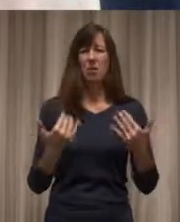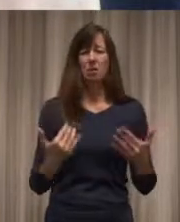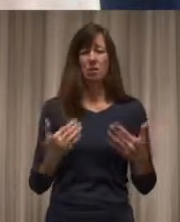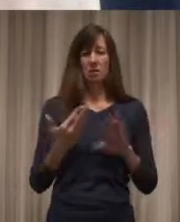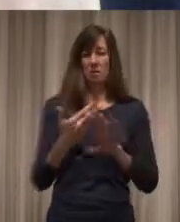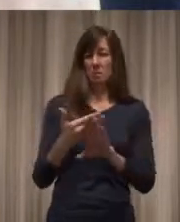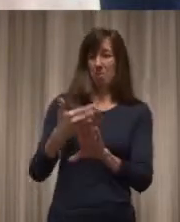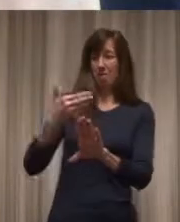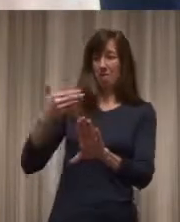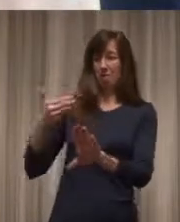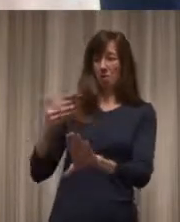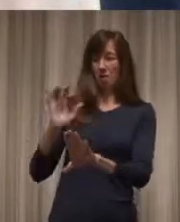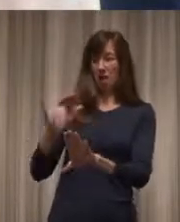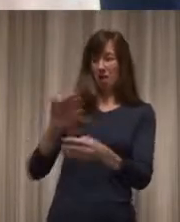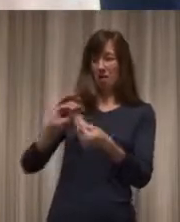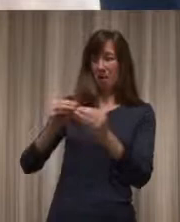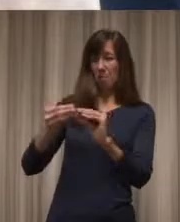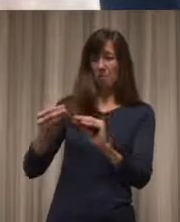in